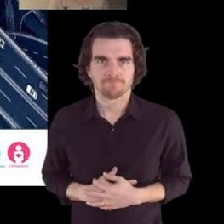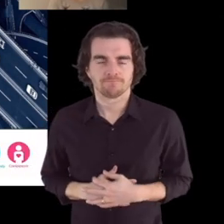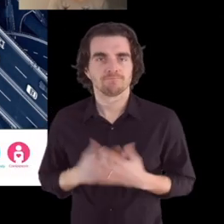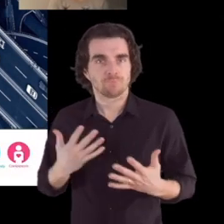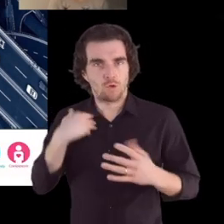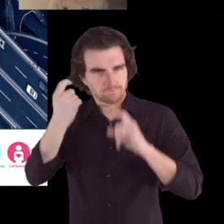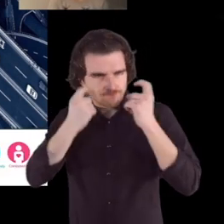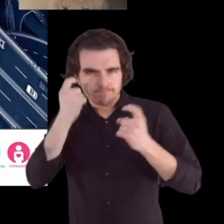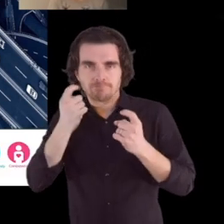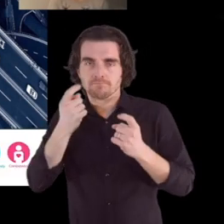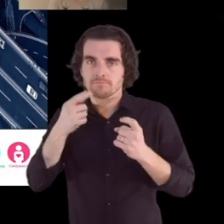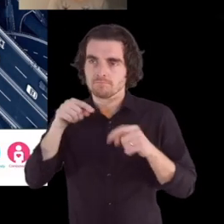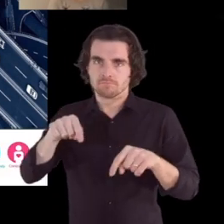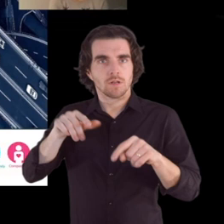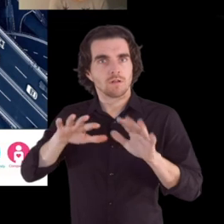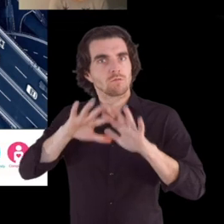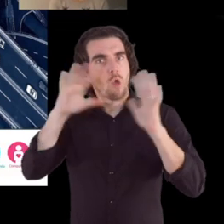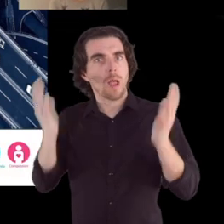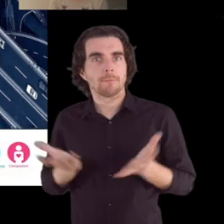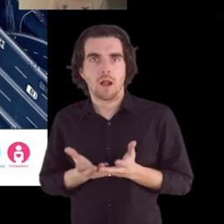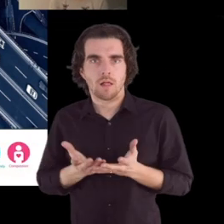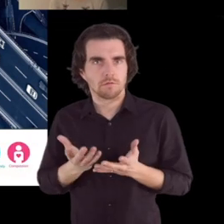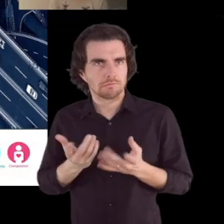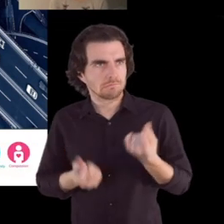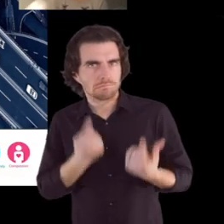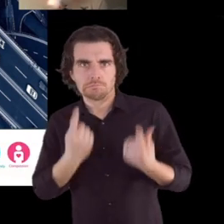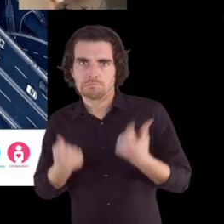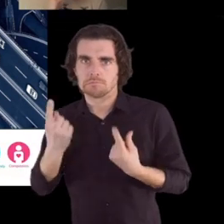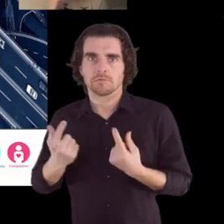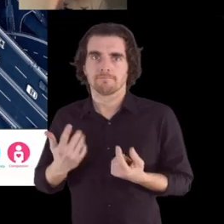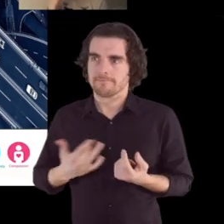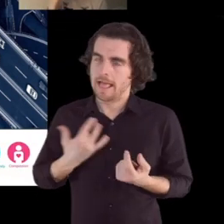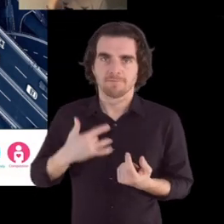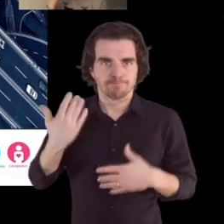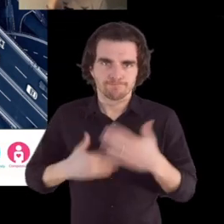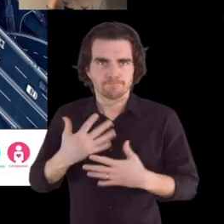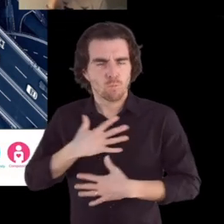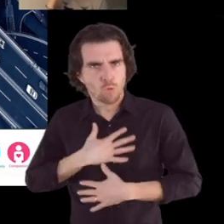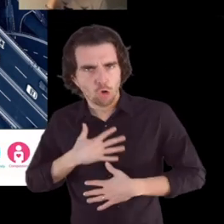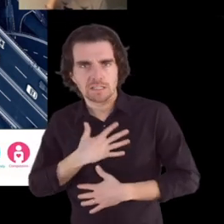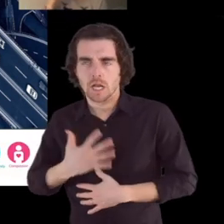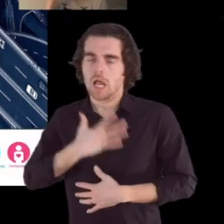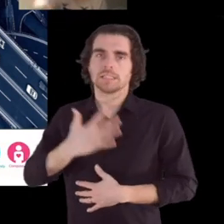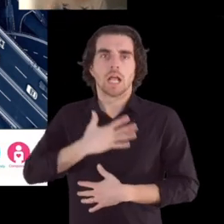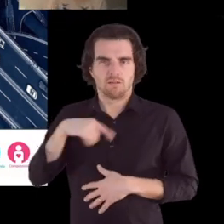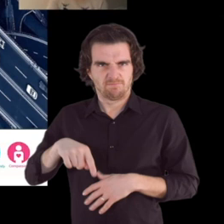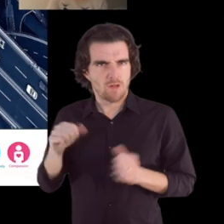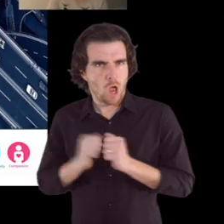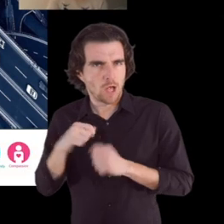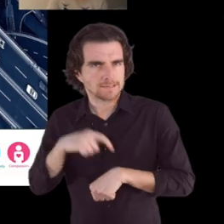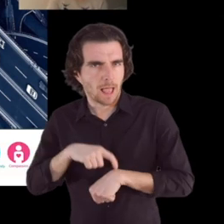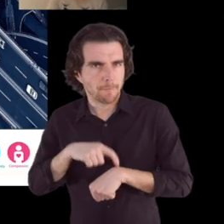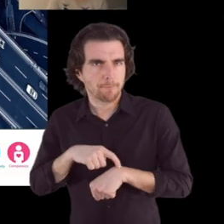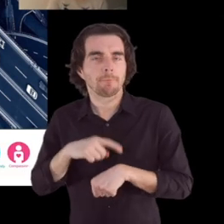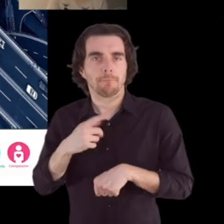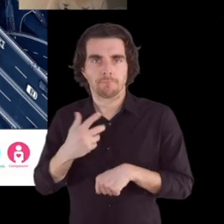thinking about living through global uncertainty and the pandemic, and living with worry and anxiety amidst this difficult time. And indeed,